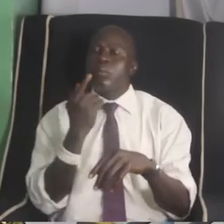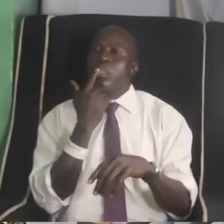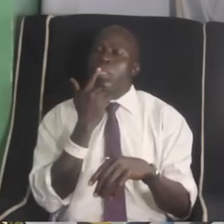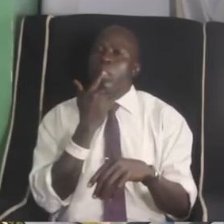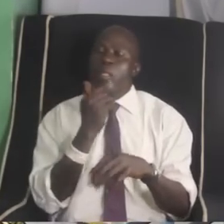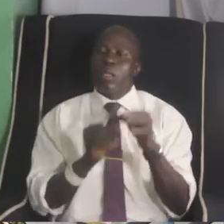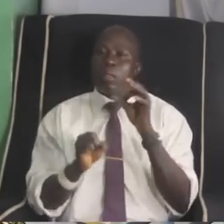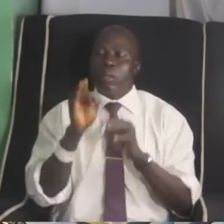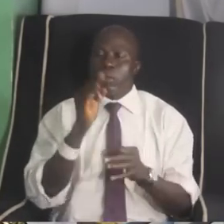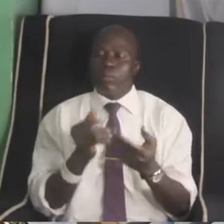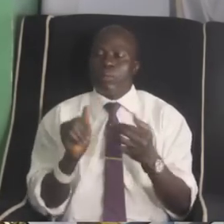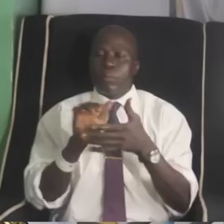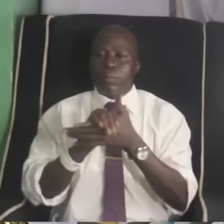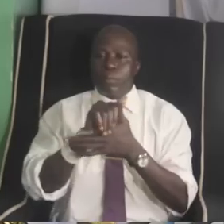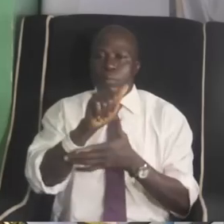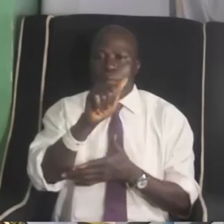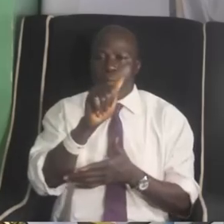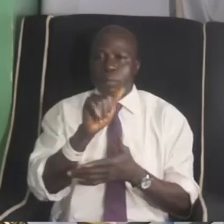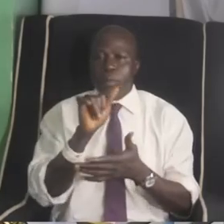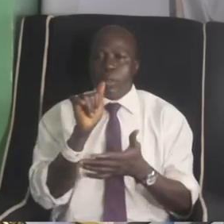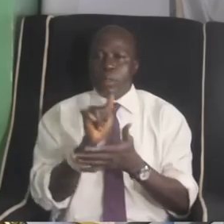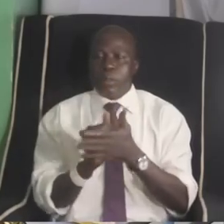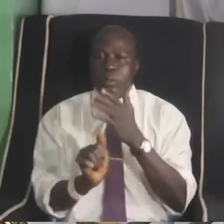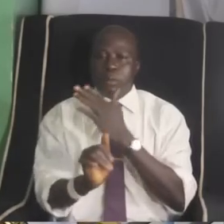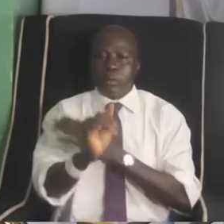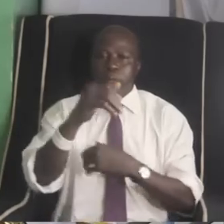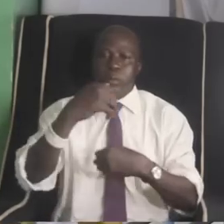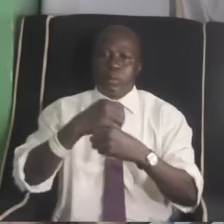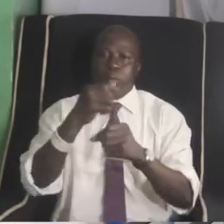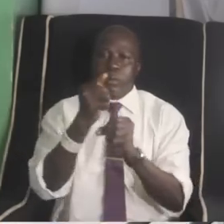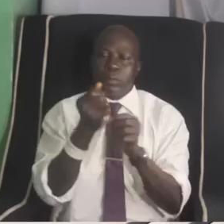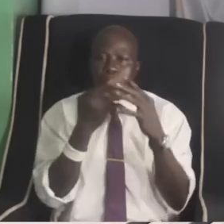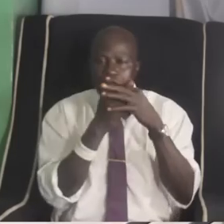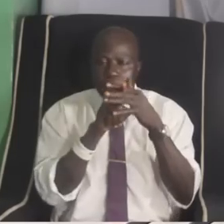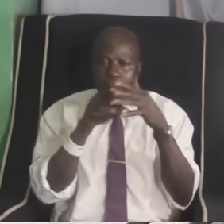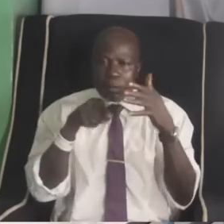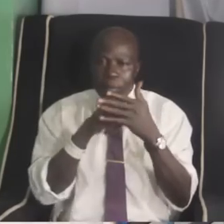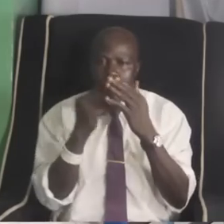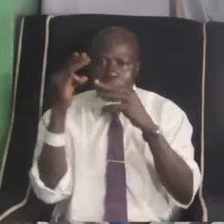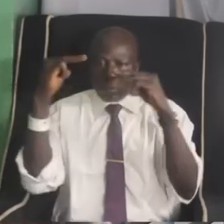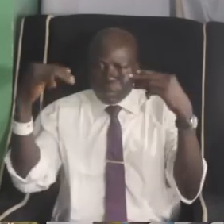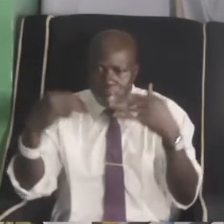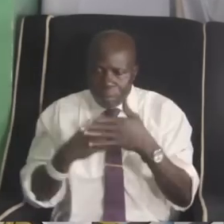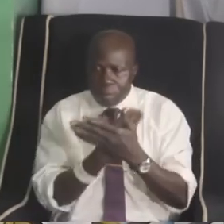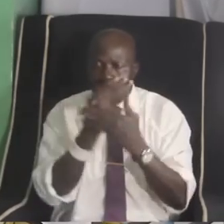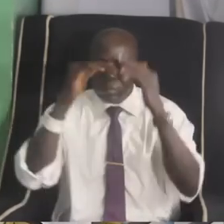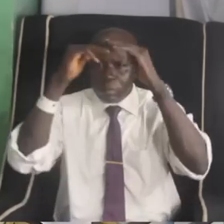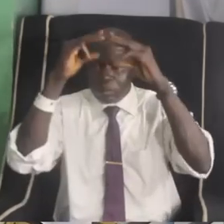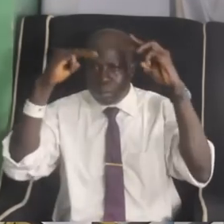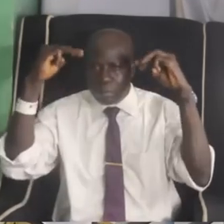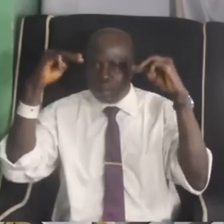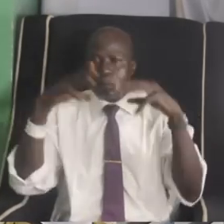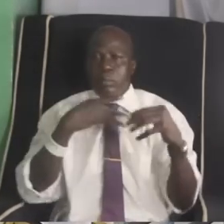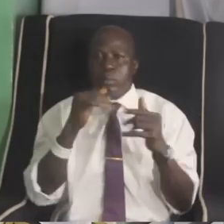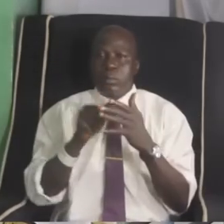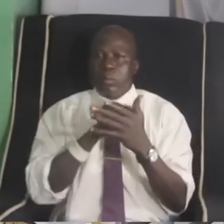iwo ba gbagbo if you believe olorun to da iyowuro isile the Lord has established this morning ni ayajo ojo oni in a day like this